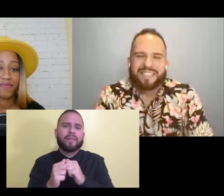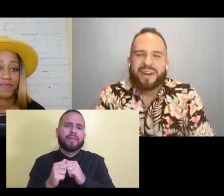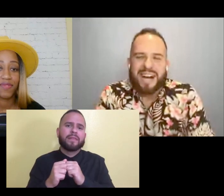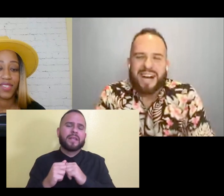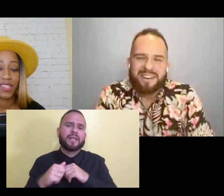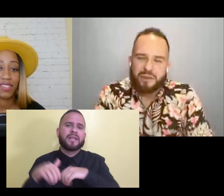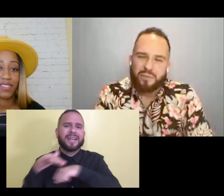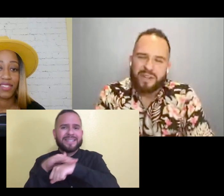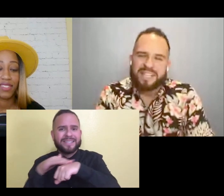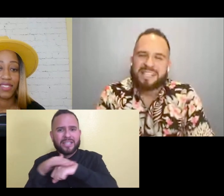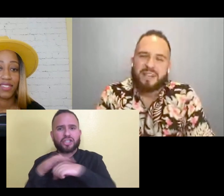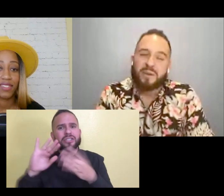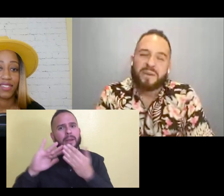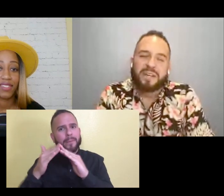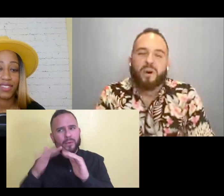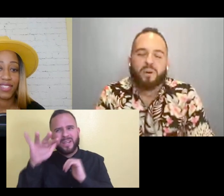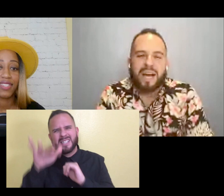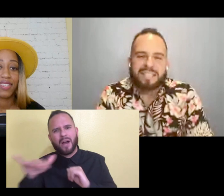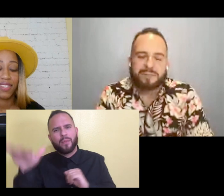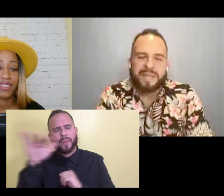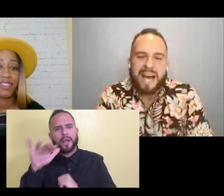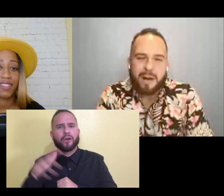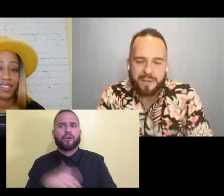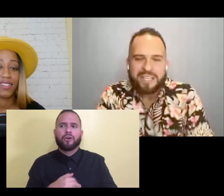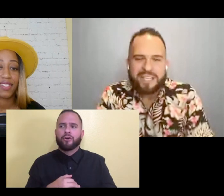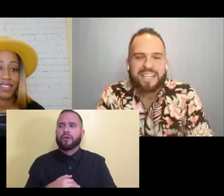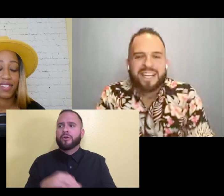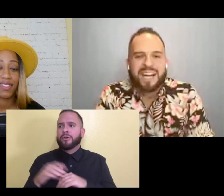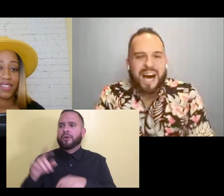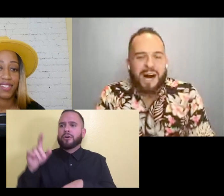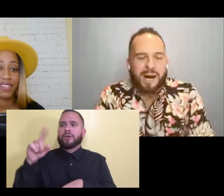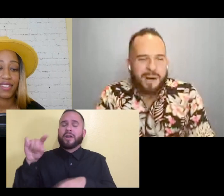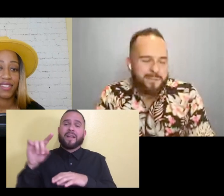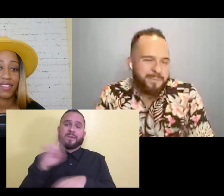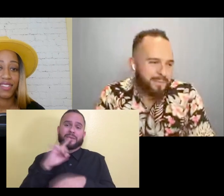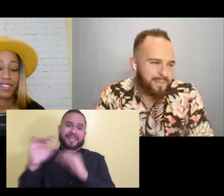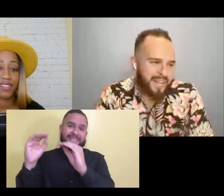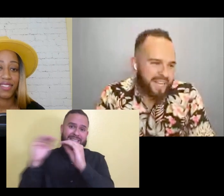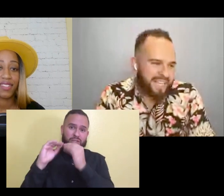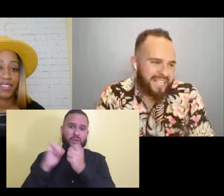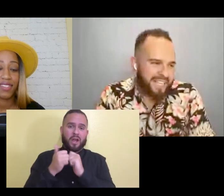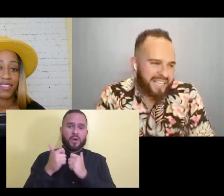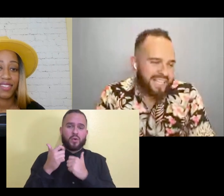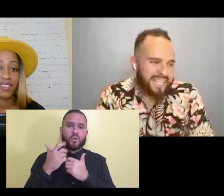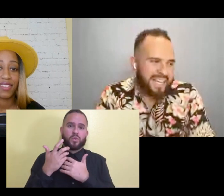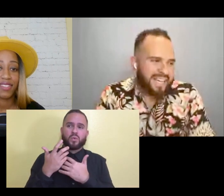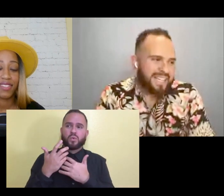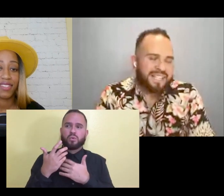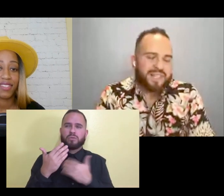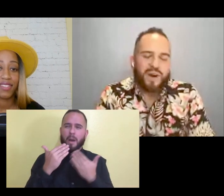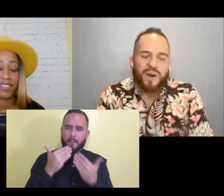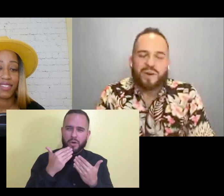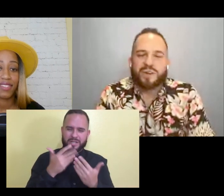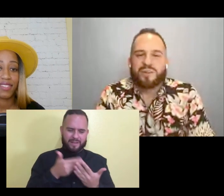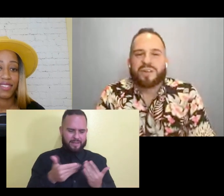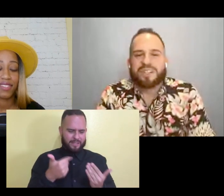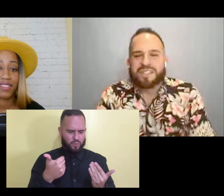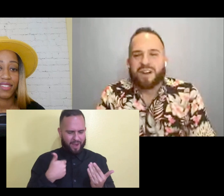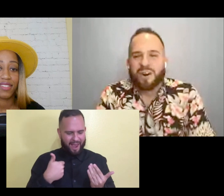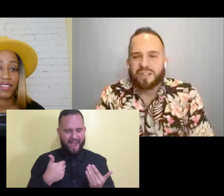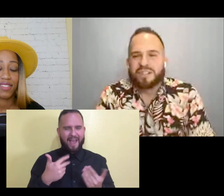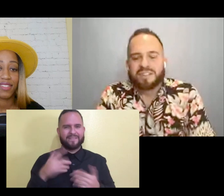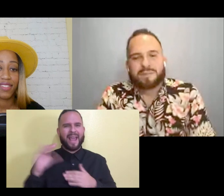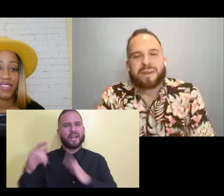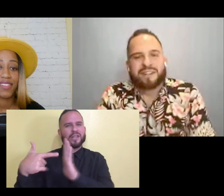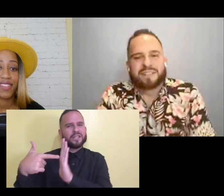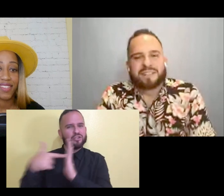that you have, and you realize that you don't need a whole lot to be happy. um it's a whole nother world. It's a whole